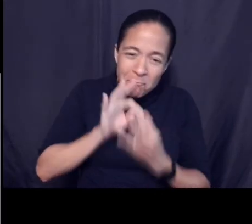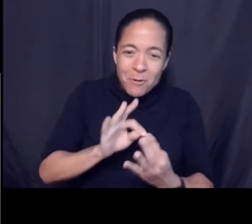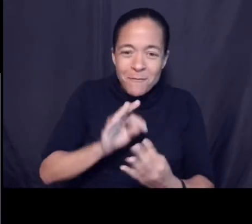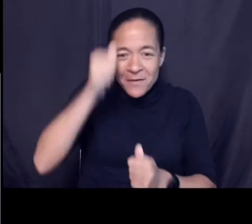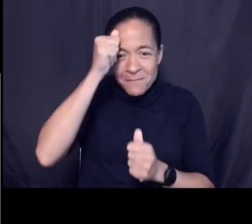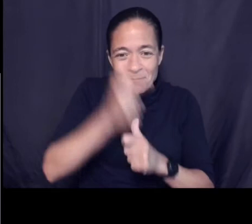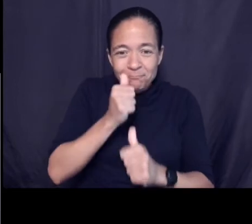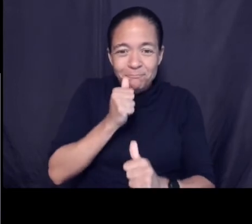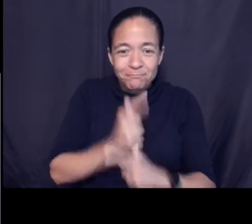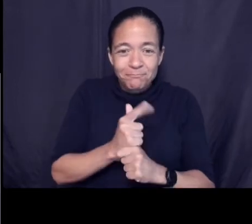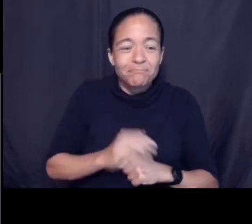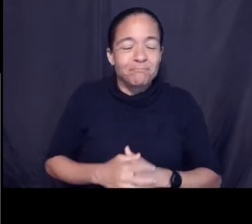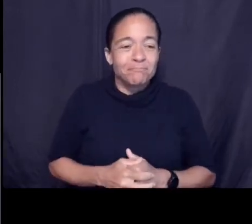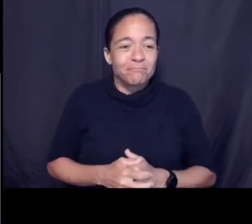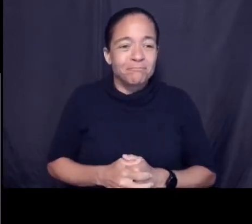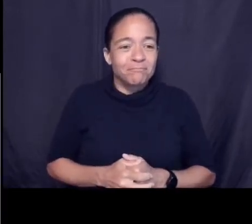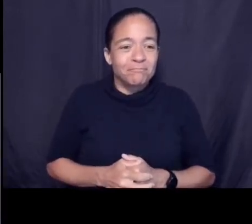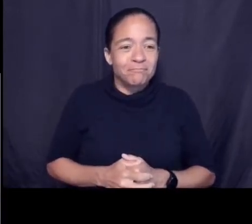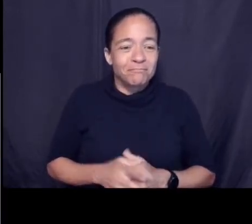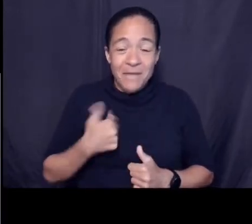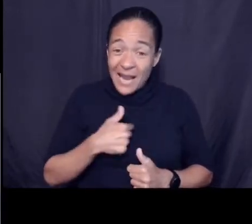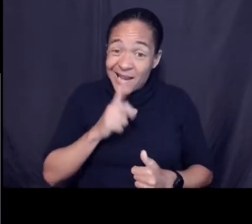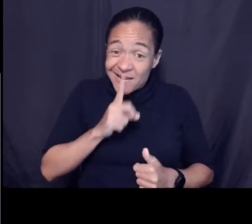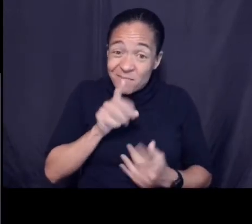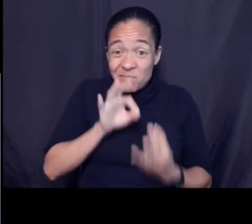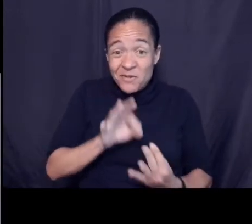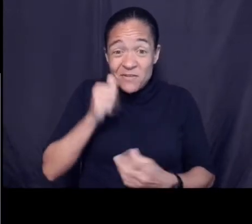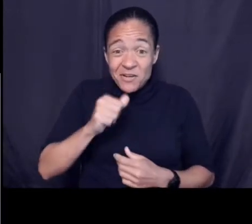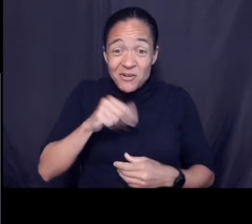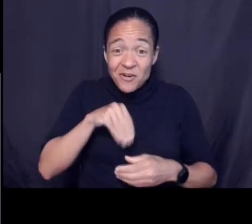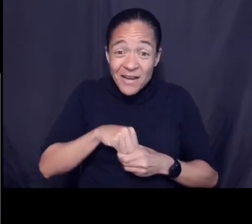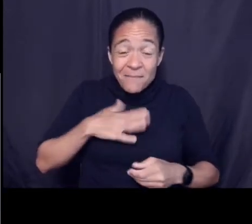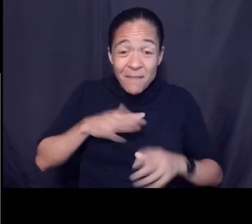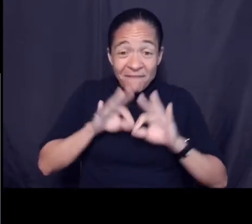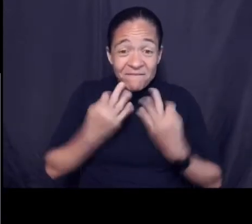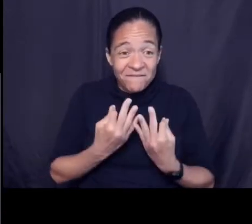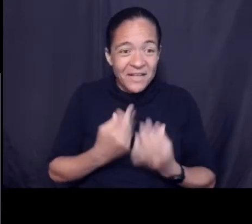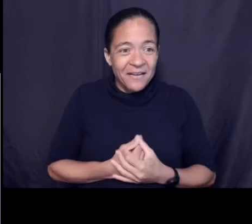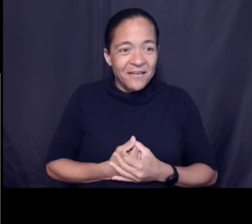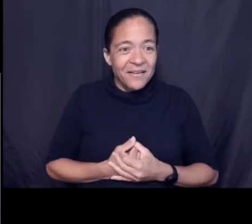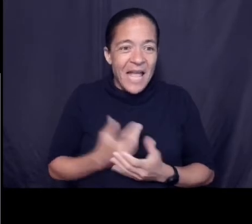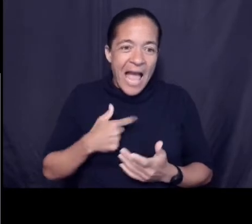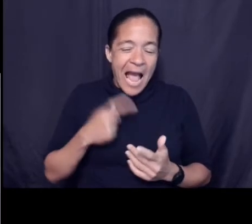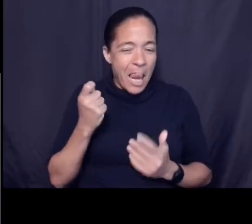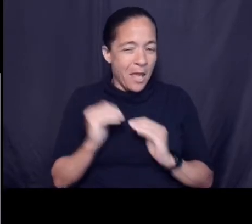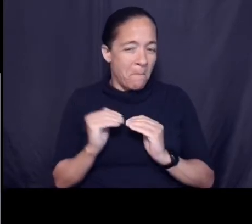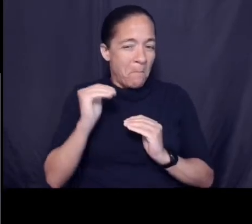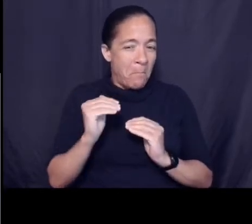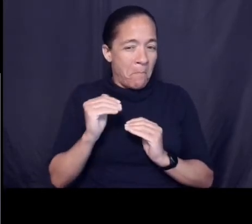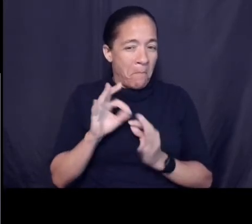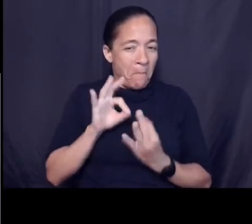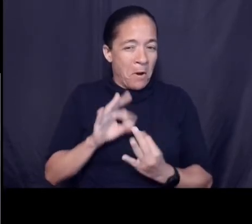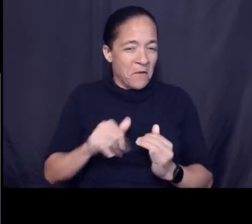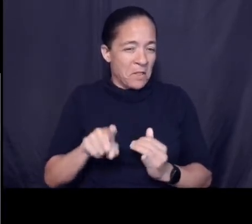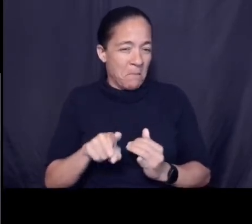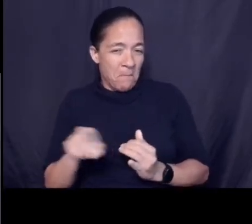and brothers. I am the perfect girl in my family. I'm a little too perfect from the others because they